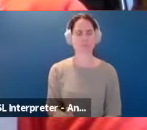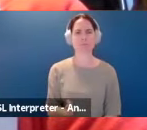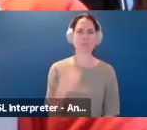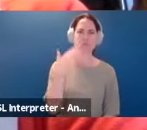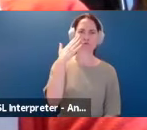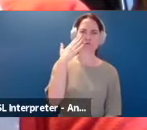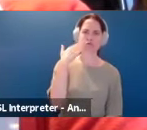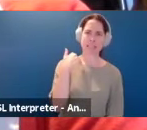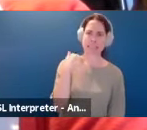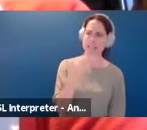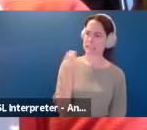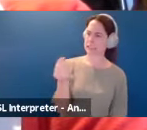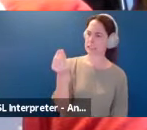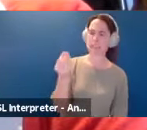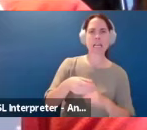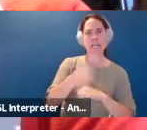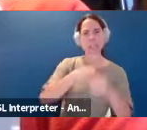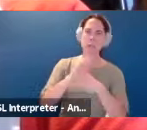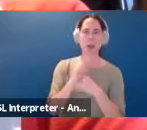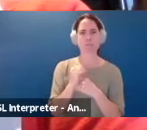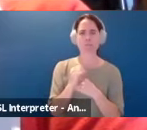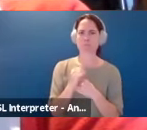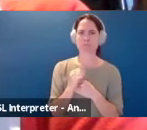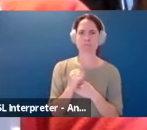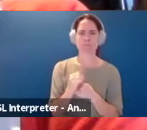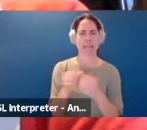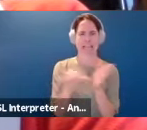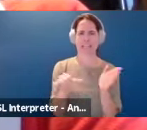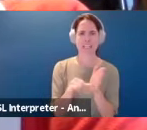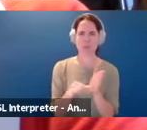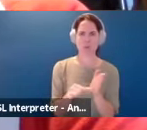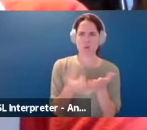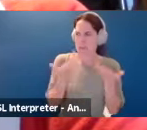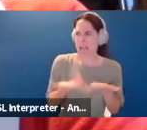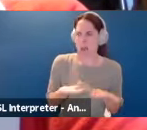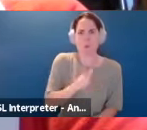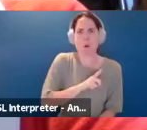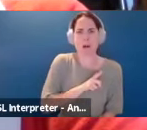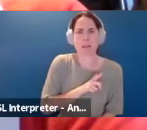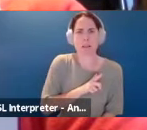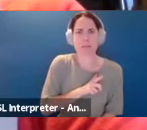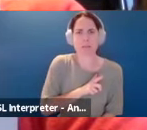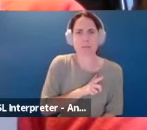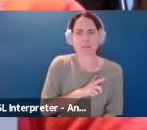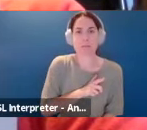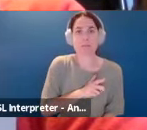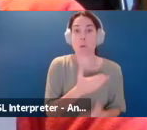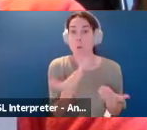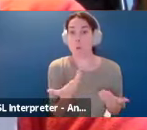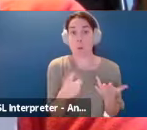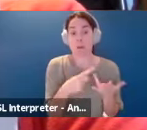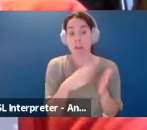why is racism being singled out as a problem um rather than other causes of suffering